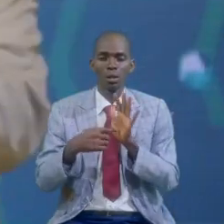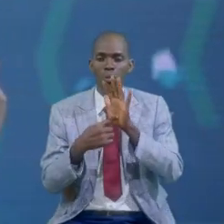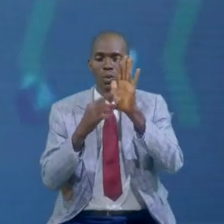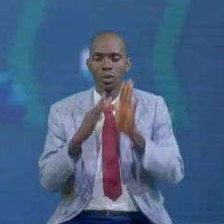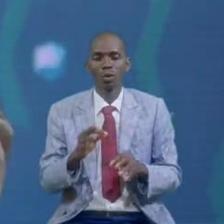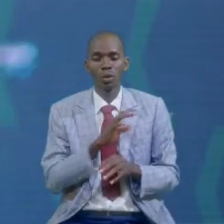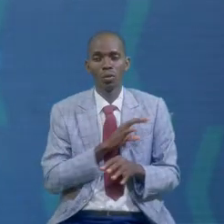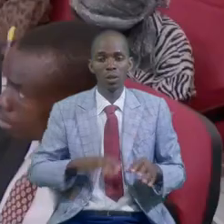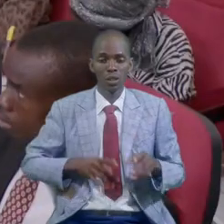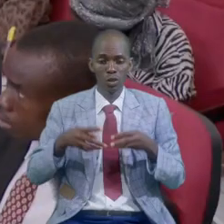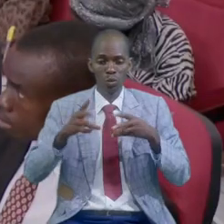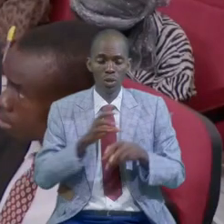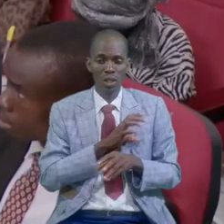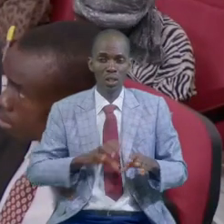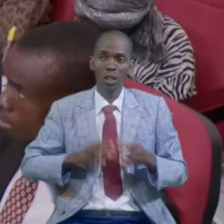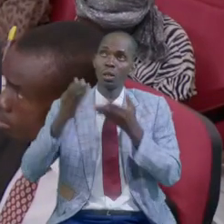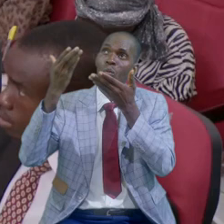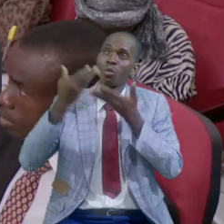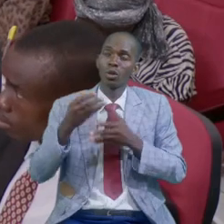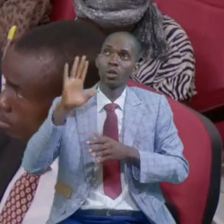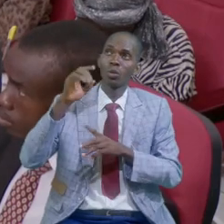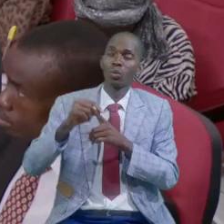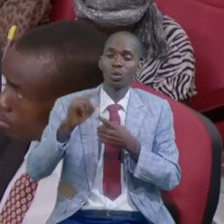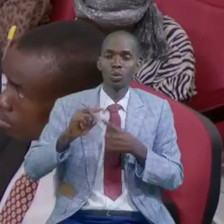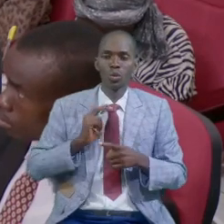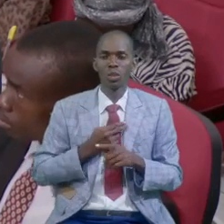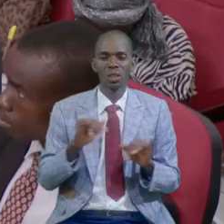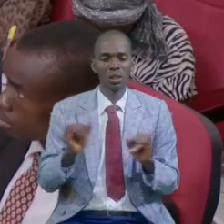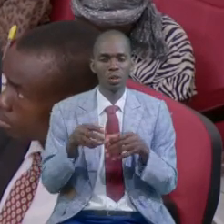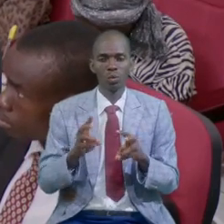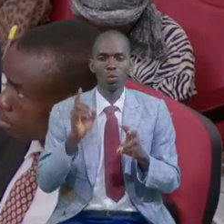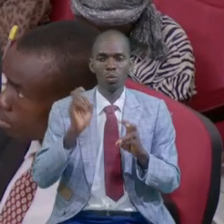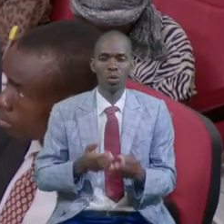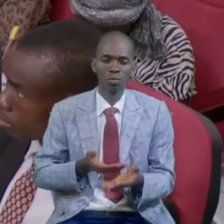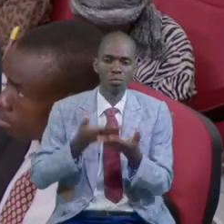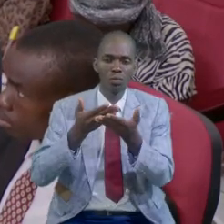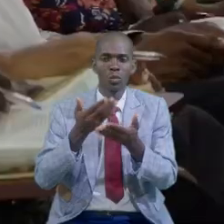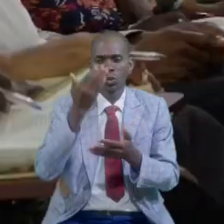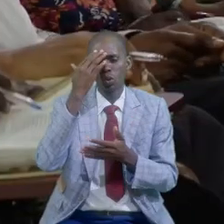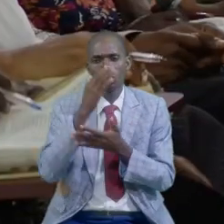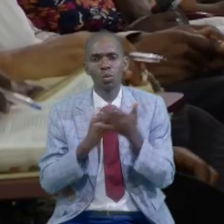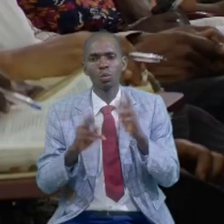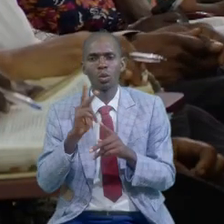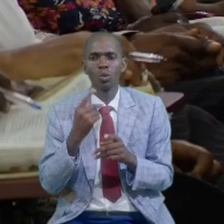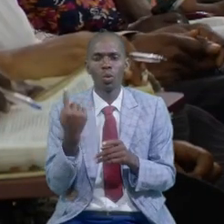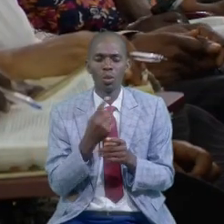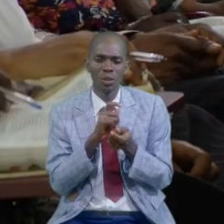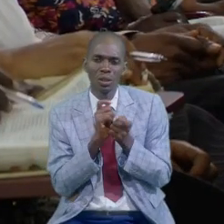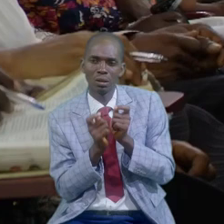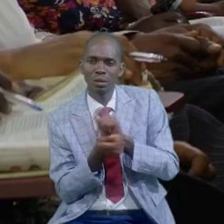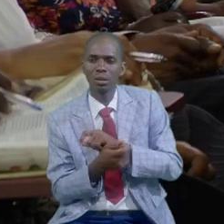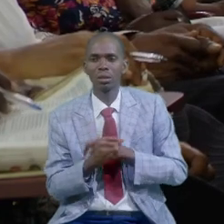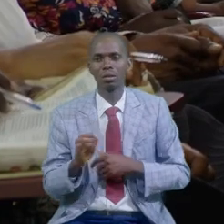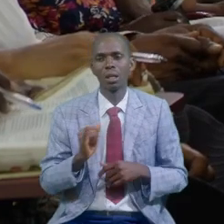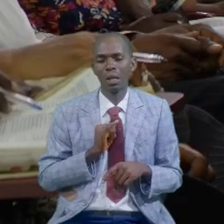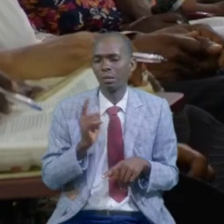that is how we're going to deliver the message. You know, the people that are always twisting and changing, I can't say it like that, I can't say it like